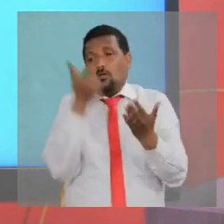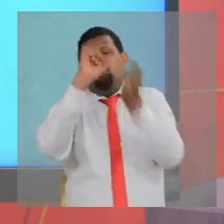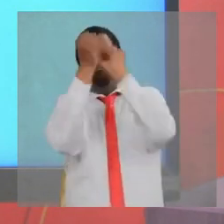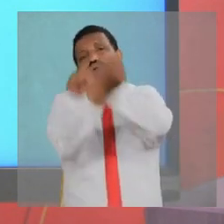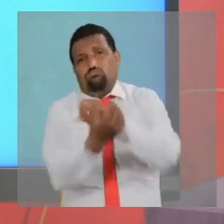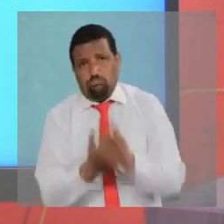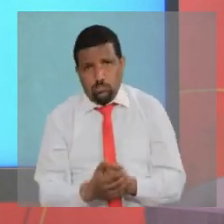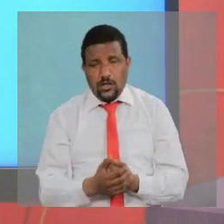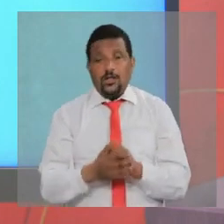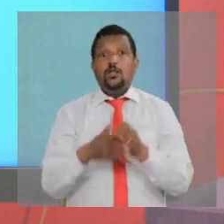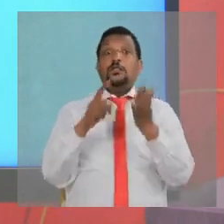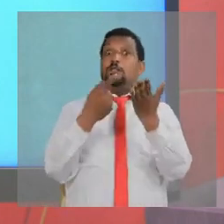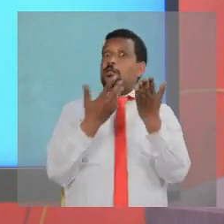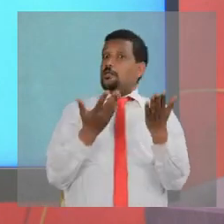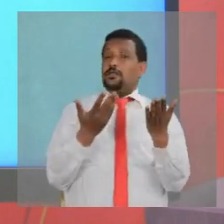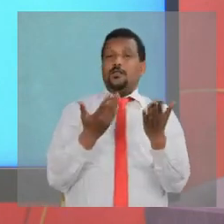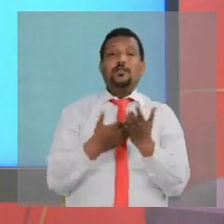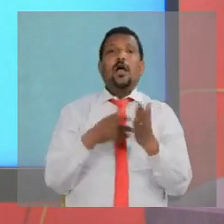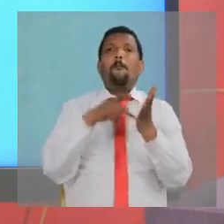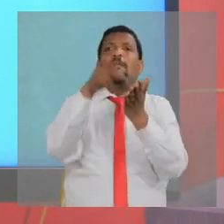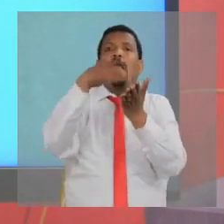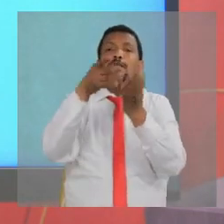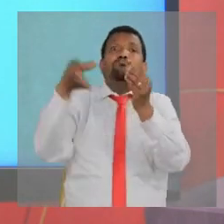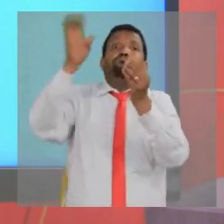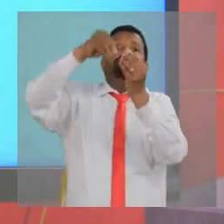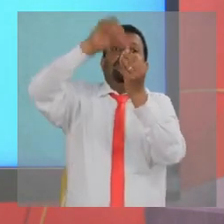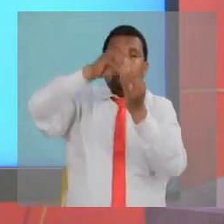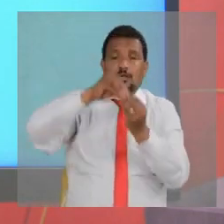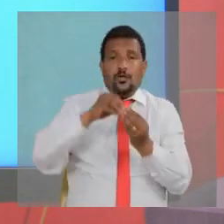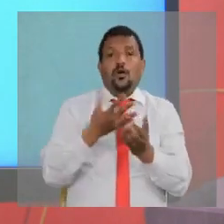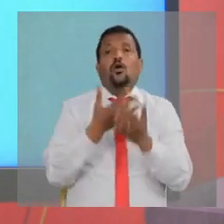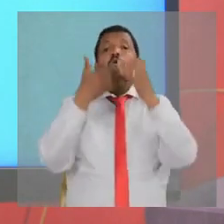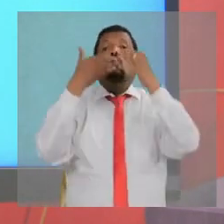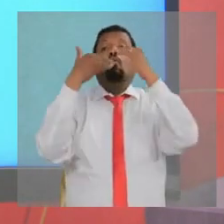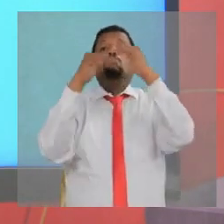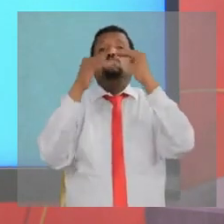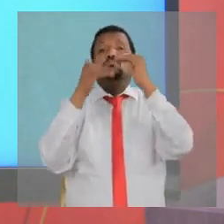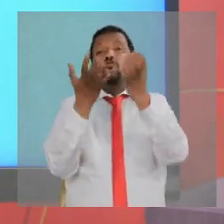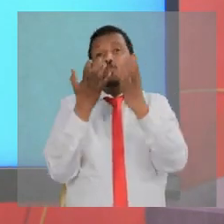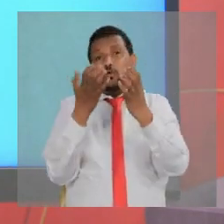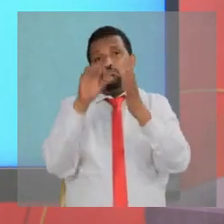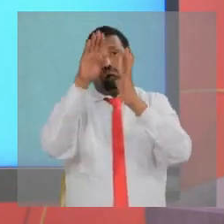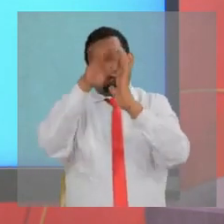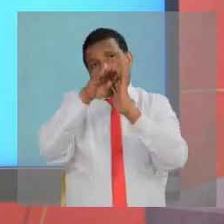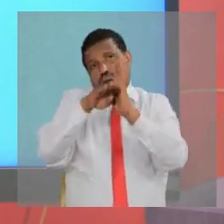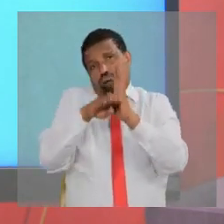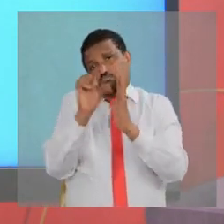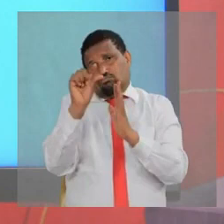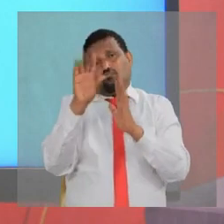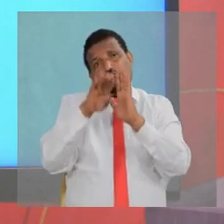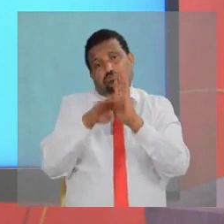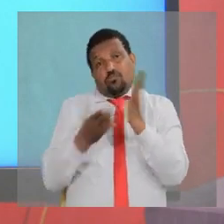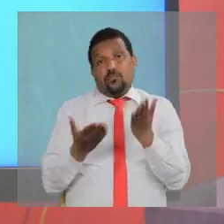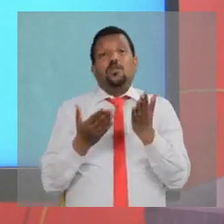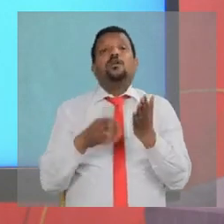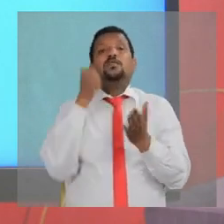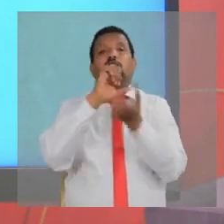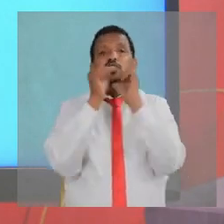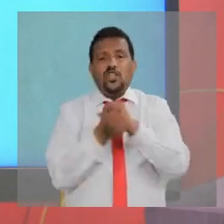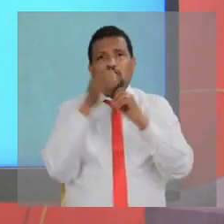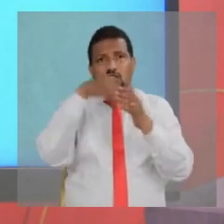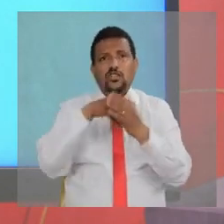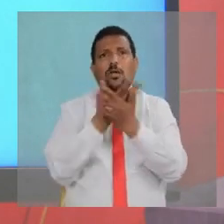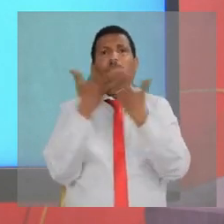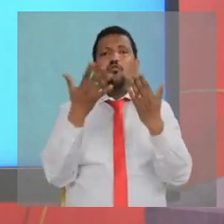another. Hence, as price increases, the quantity demanded for a commodity will decline. The other is change in the number